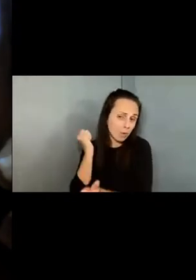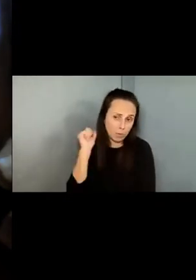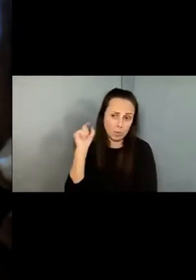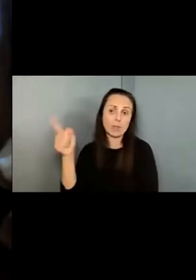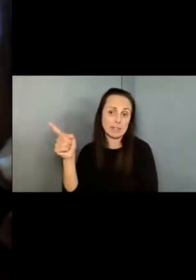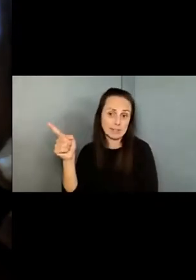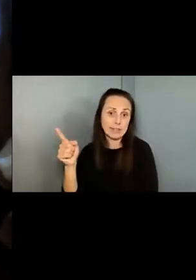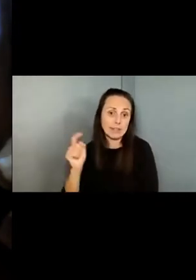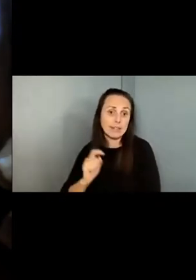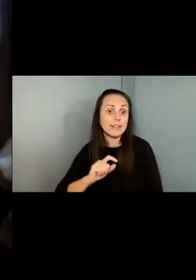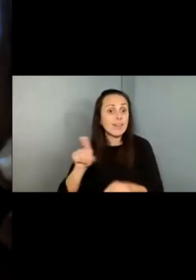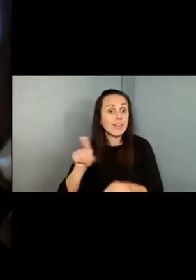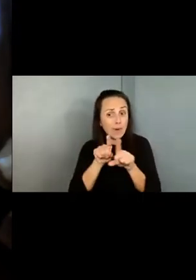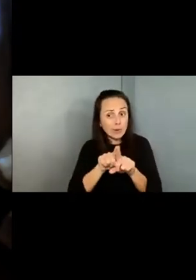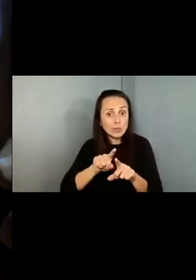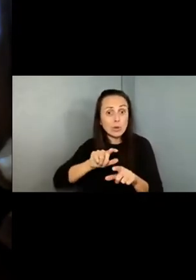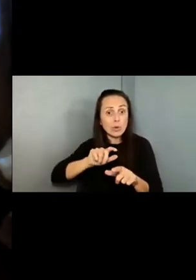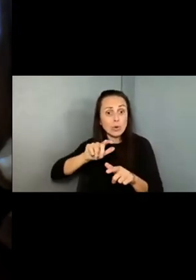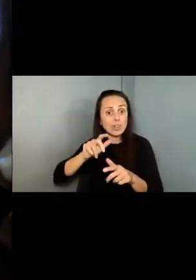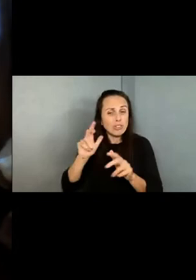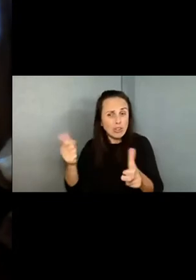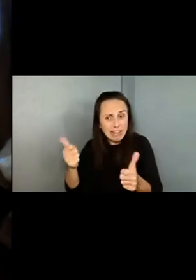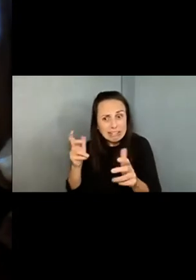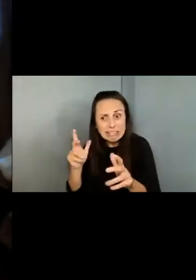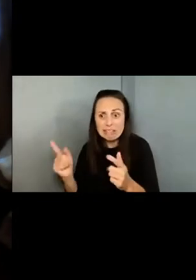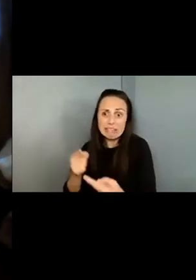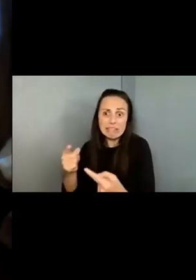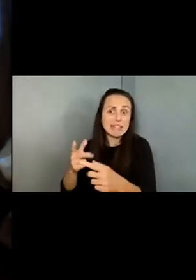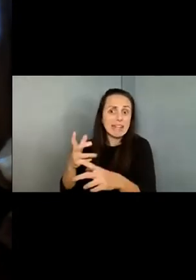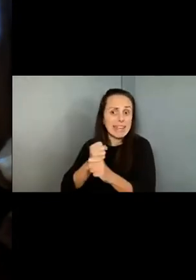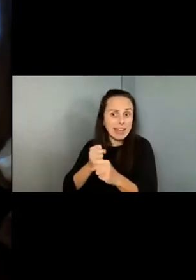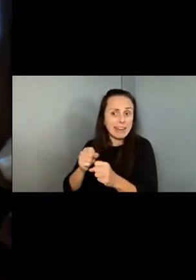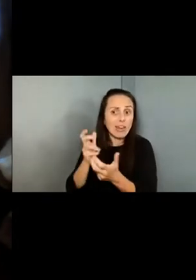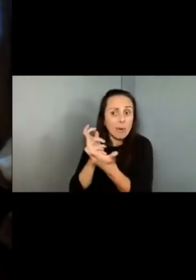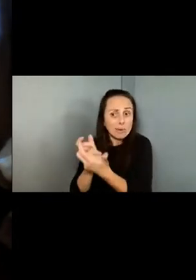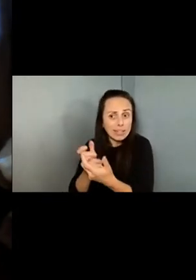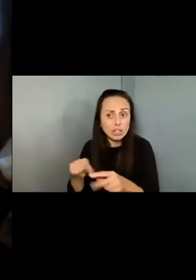In addition to the labor of pursuing accommodations, there's also the labor of EDI